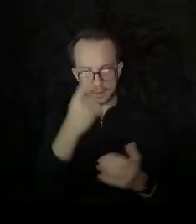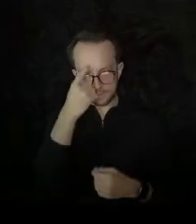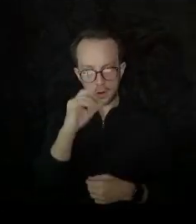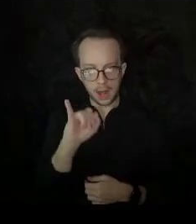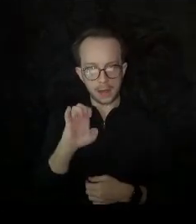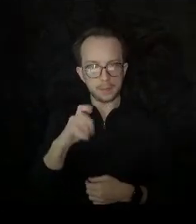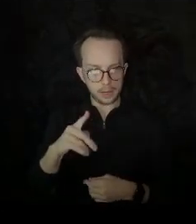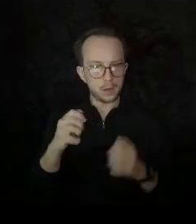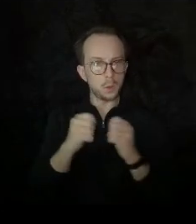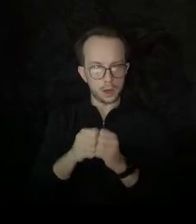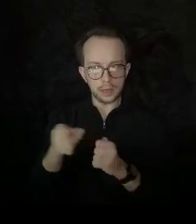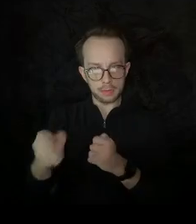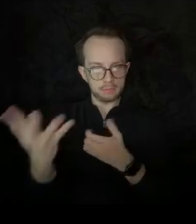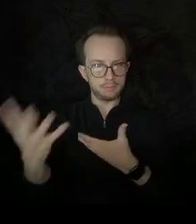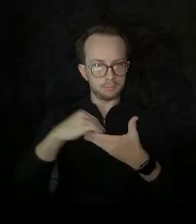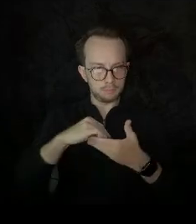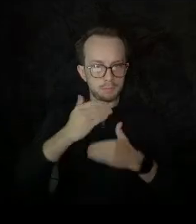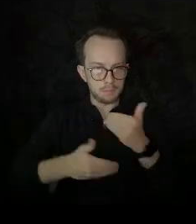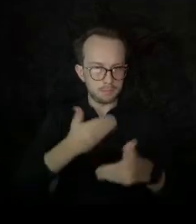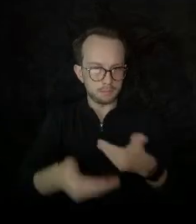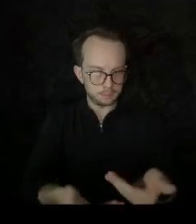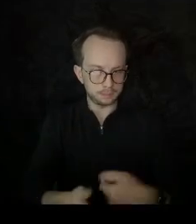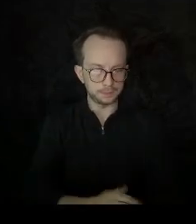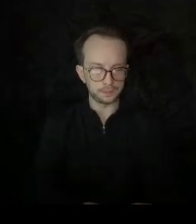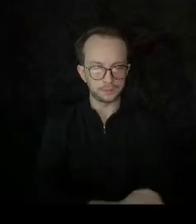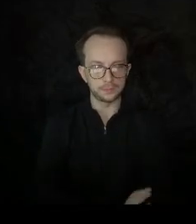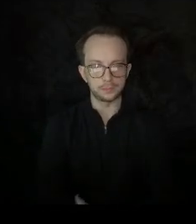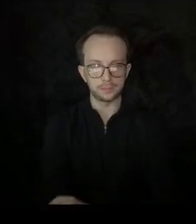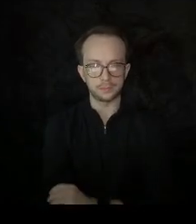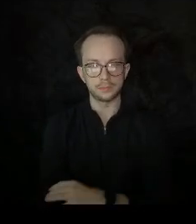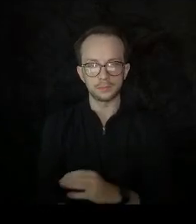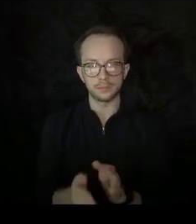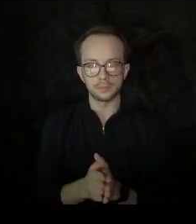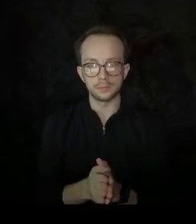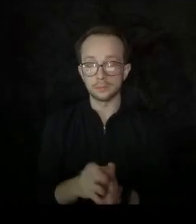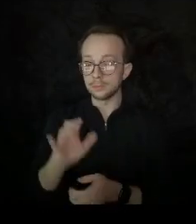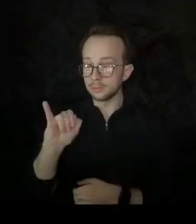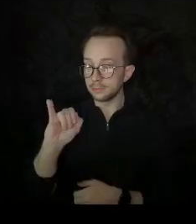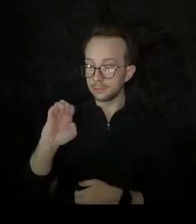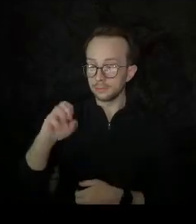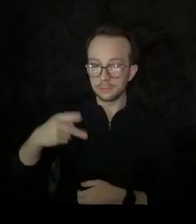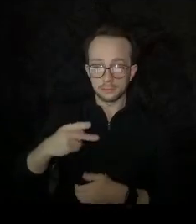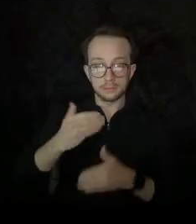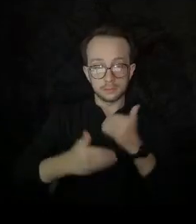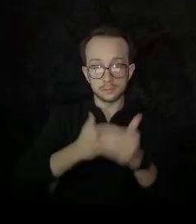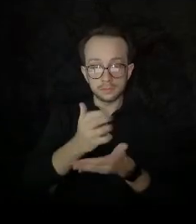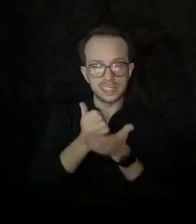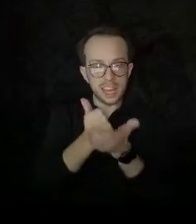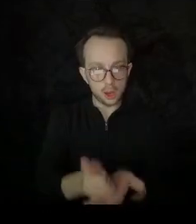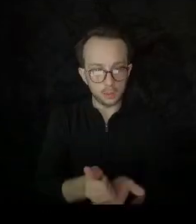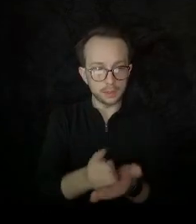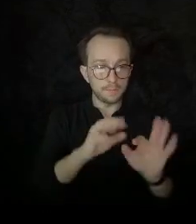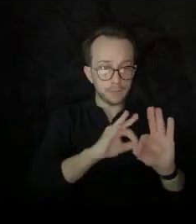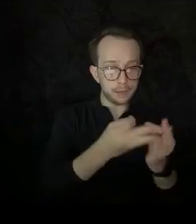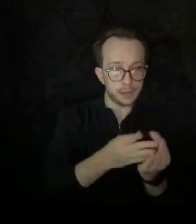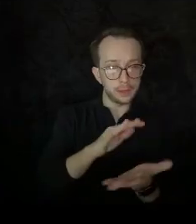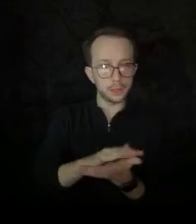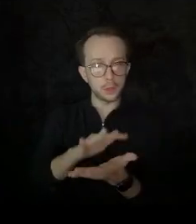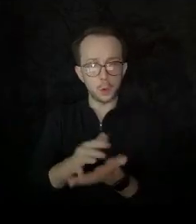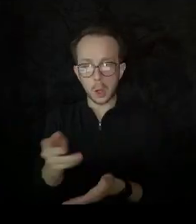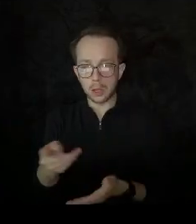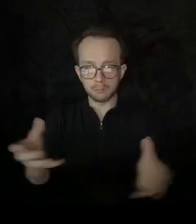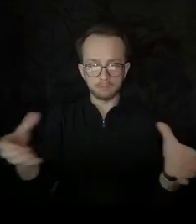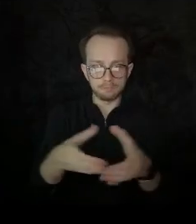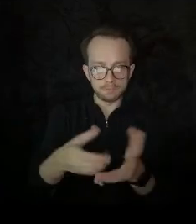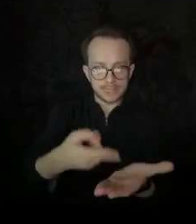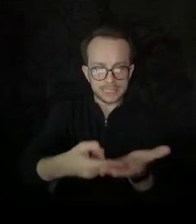participation in the process. The IEP process helps families and schools discuss a child's needs and decide